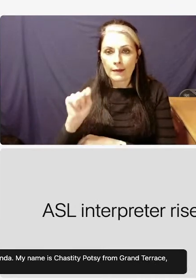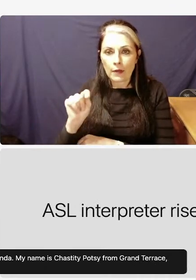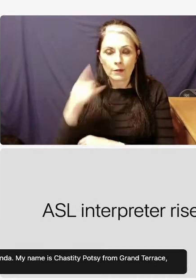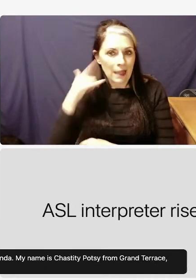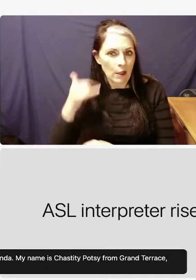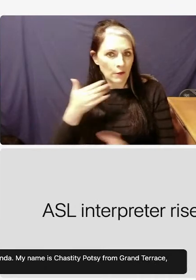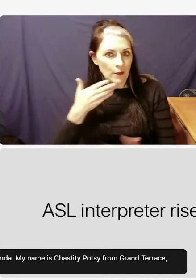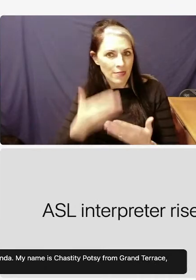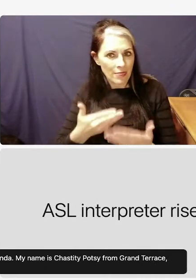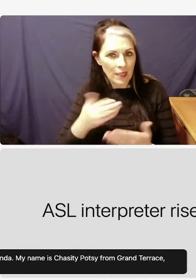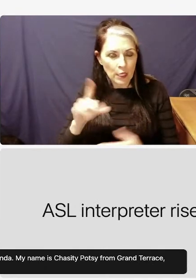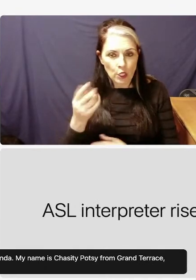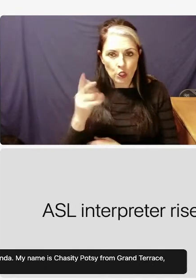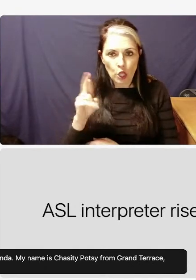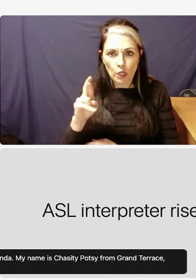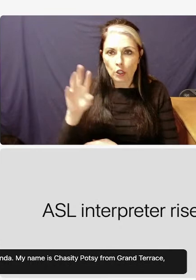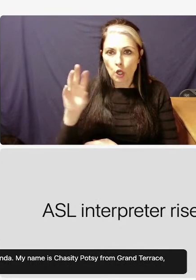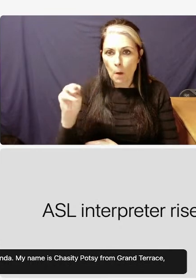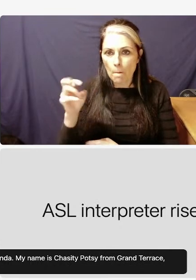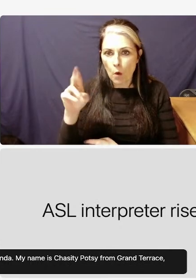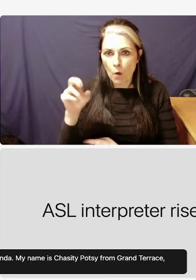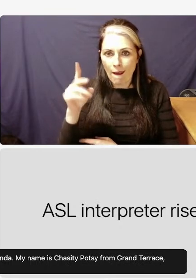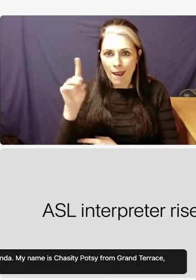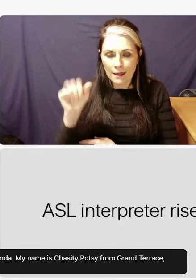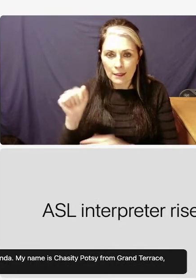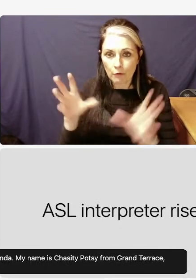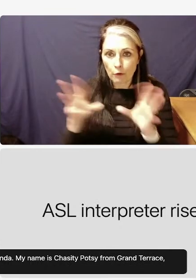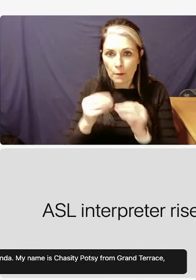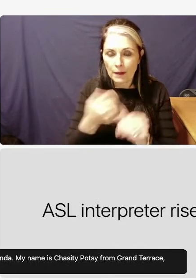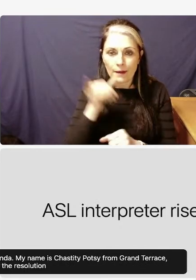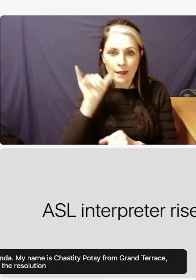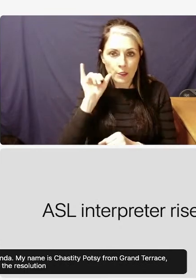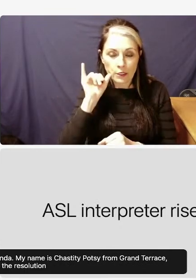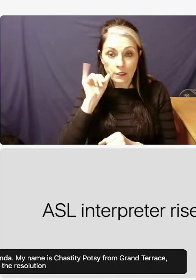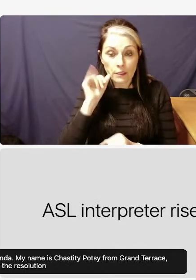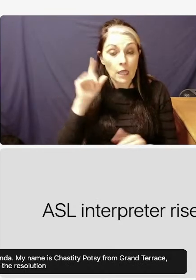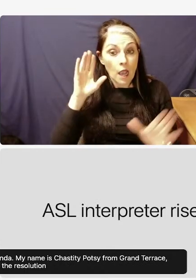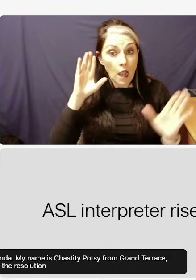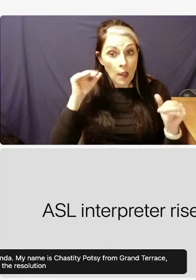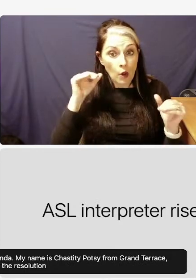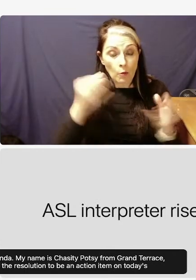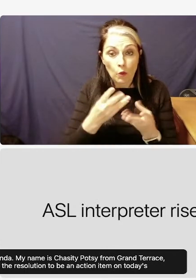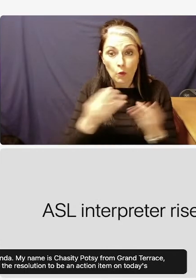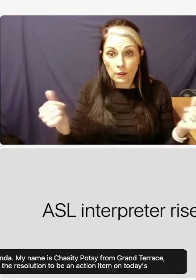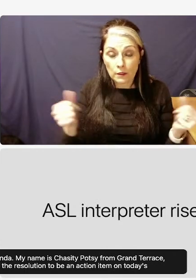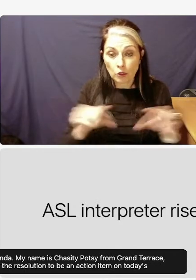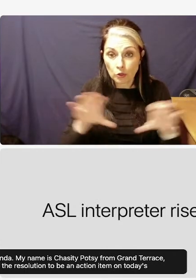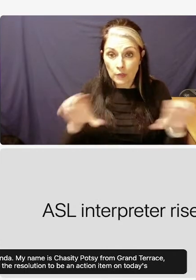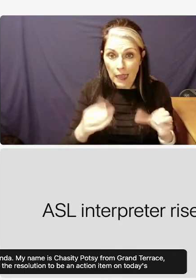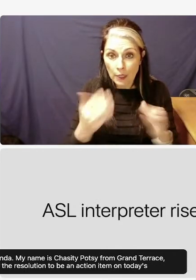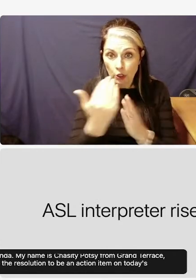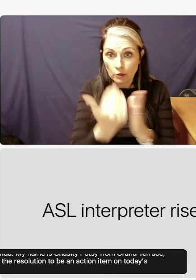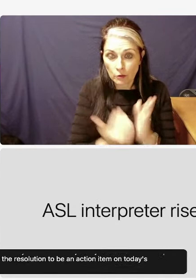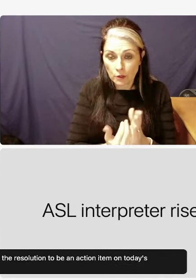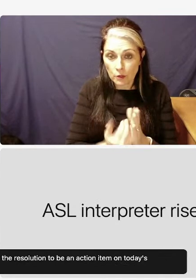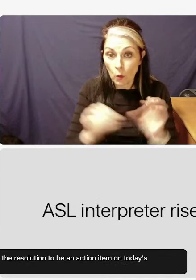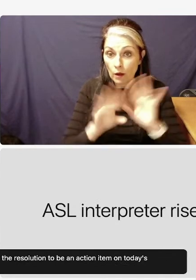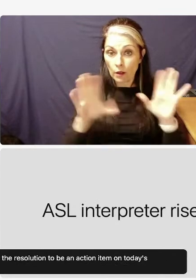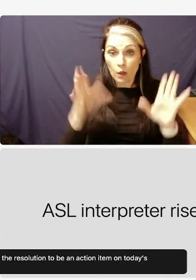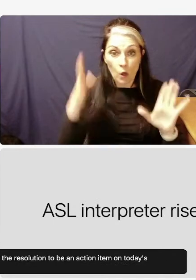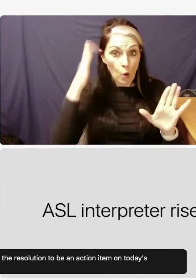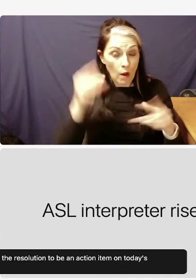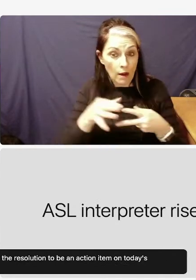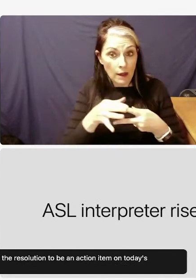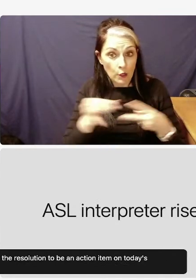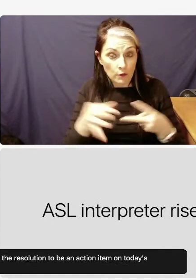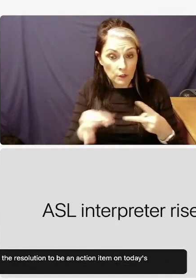for meeting with us yesterday though we hope for the resolution to be an action item on today's agenda we have some clarity as to why you have chosen to